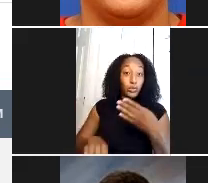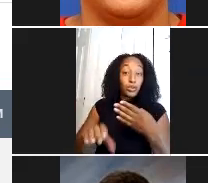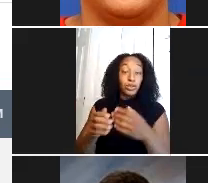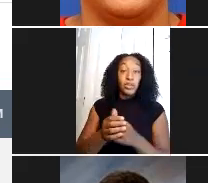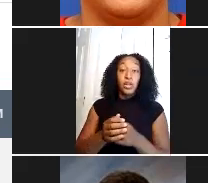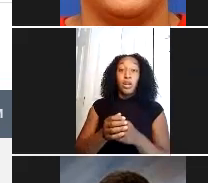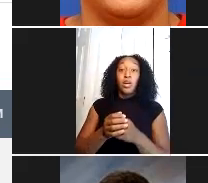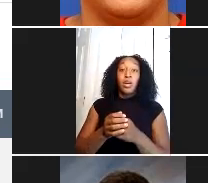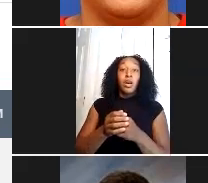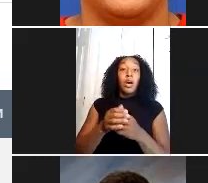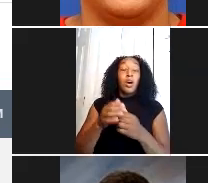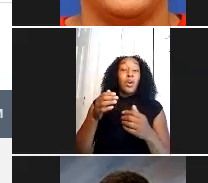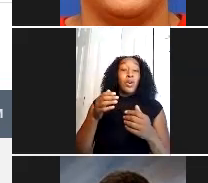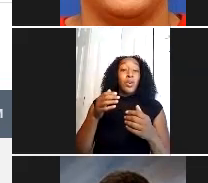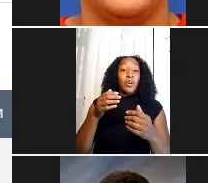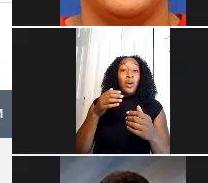step. It's the